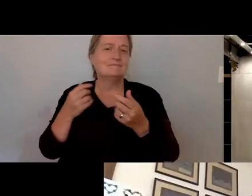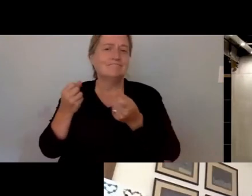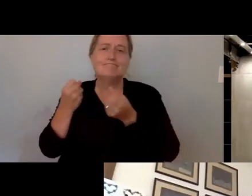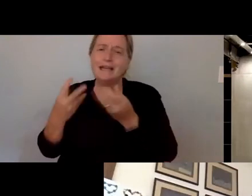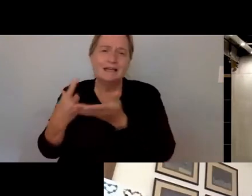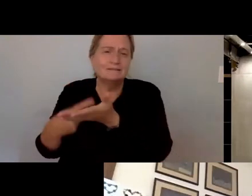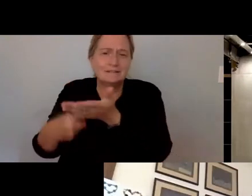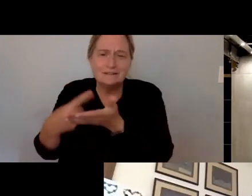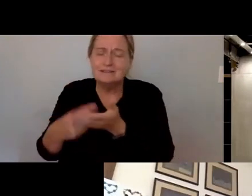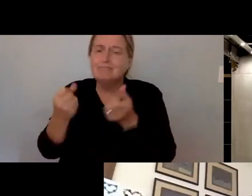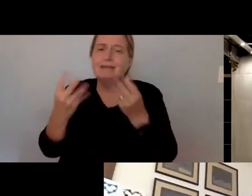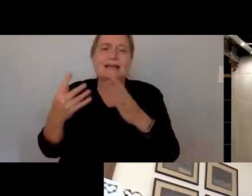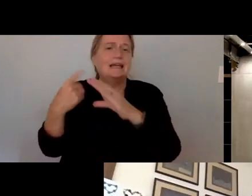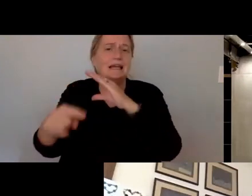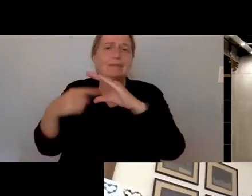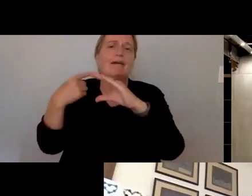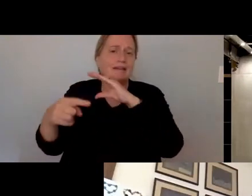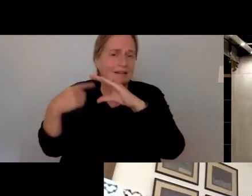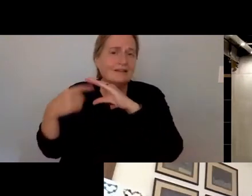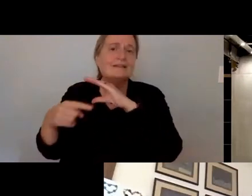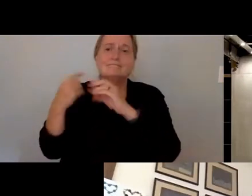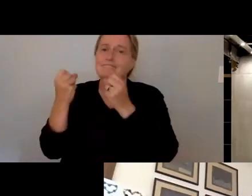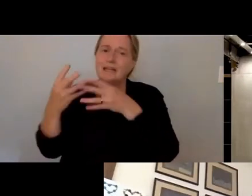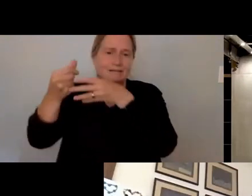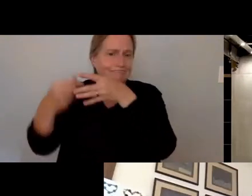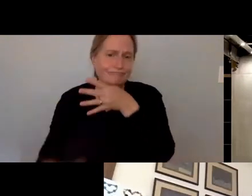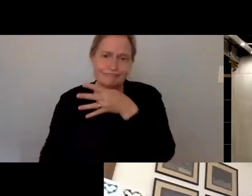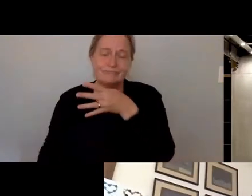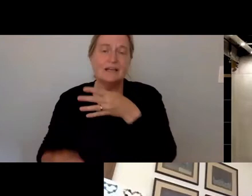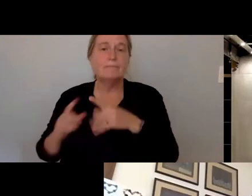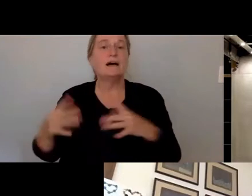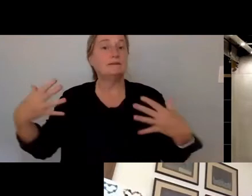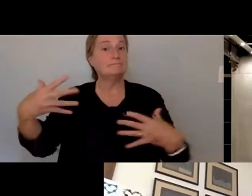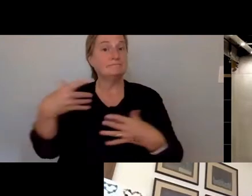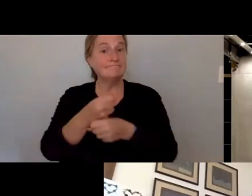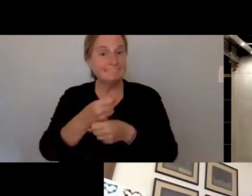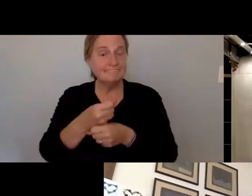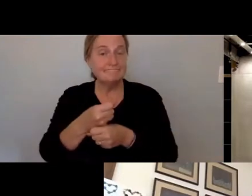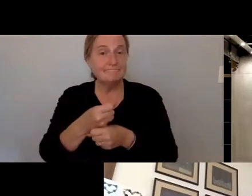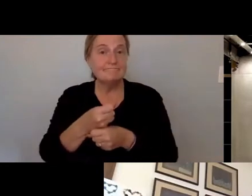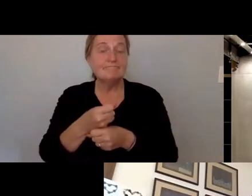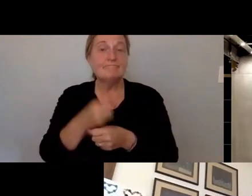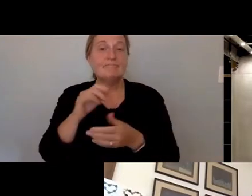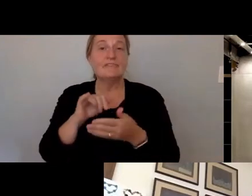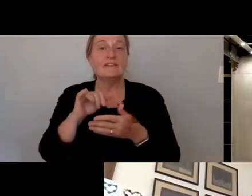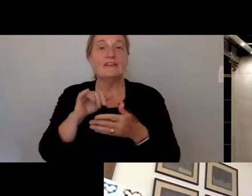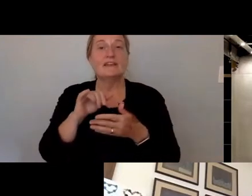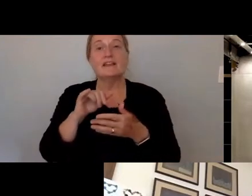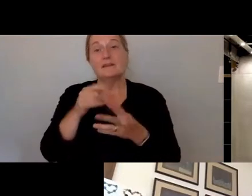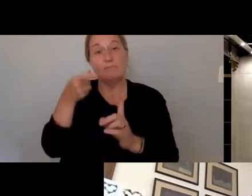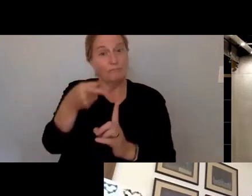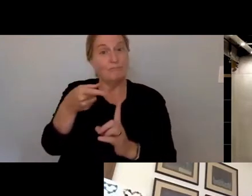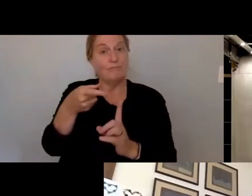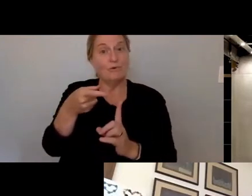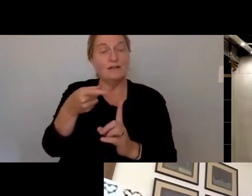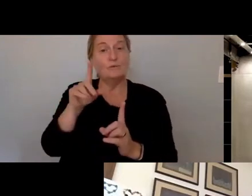went through. But I'll just give you the brief highlight, David and Jim and Avery, is those policy ideas is that we need to have